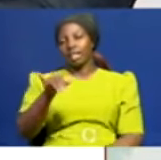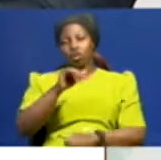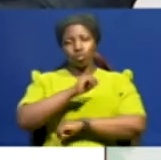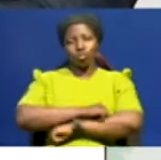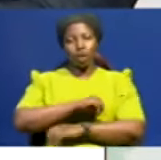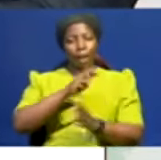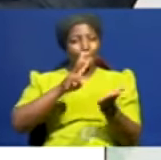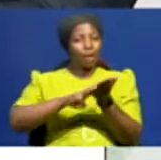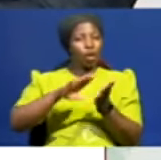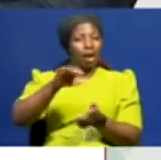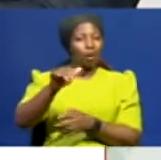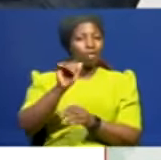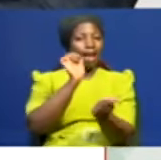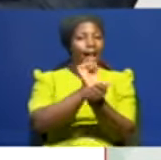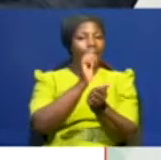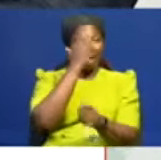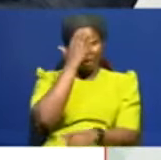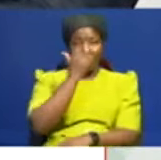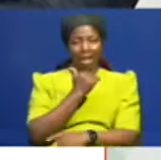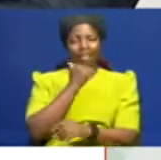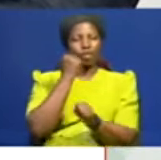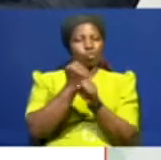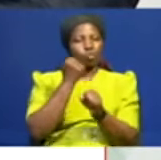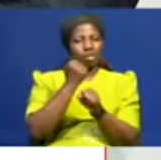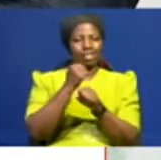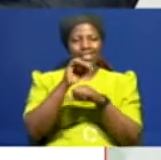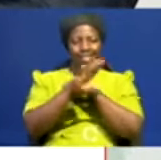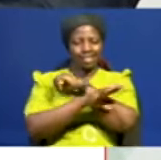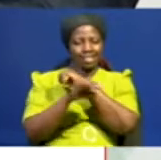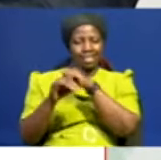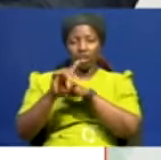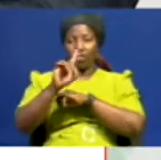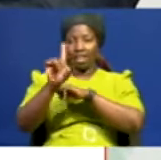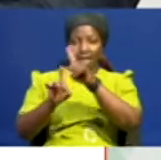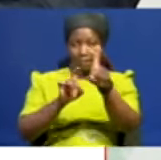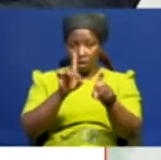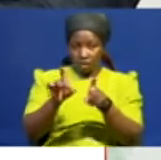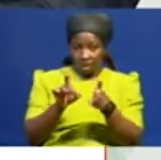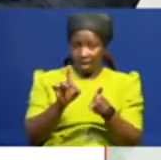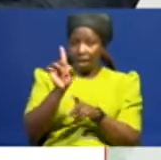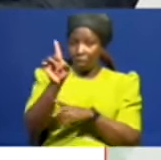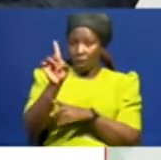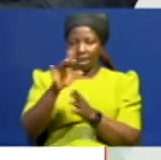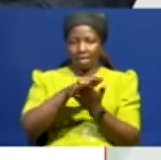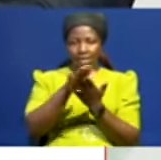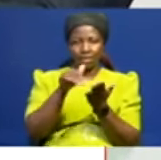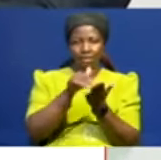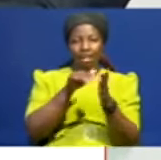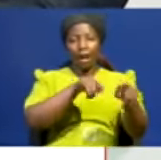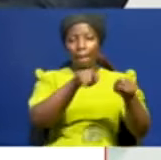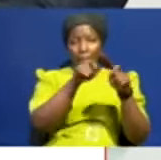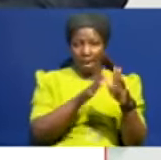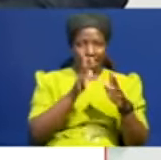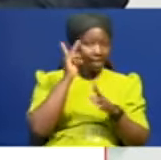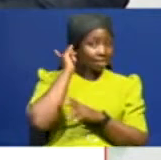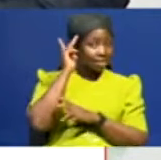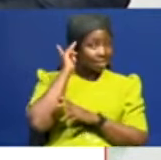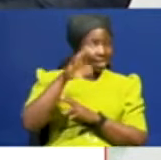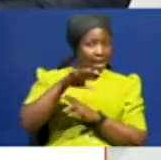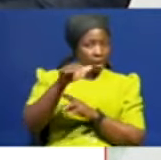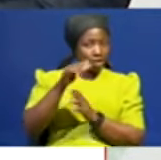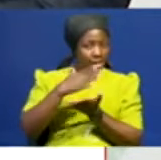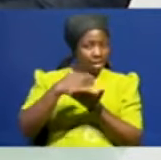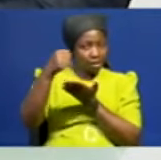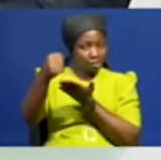been arrested for allegedly engaging in examination malpractices, while one center manager in Kisii County has been suspended by the